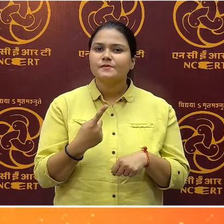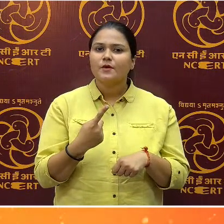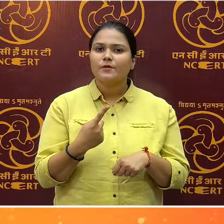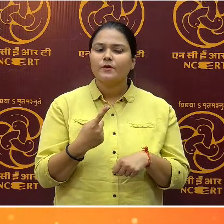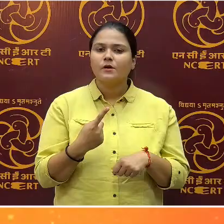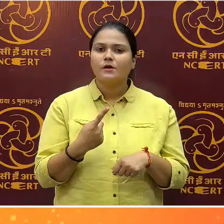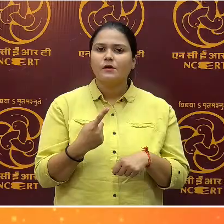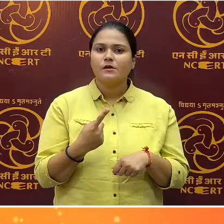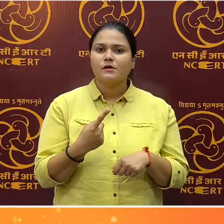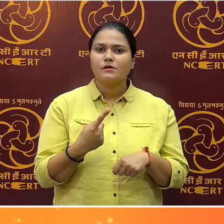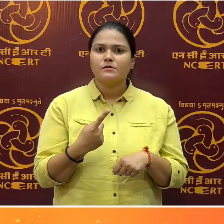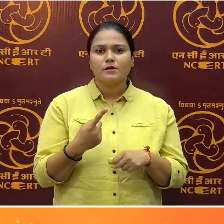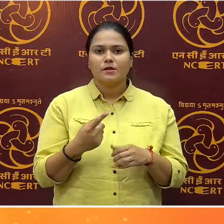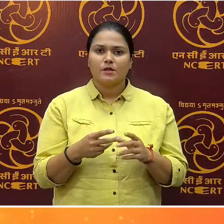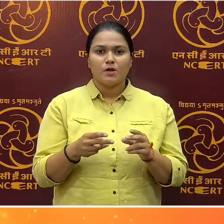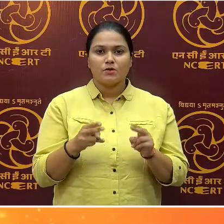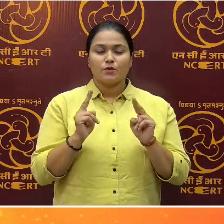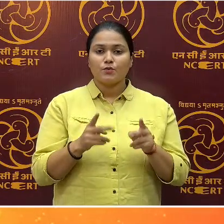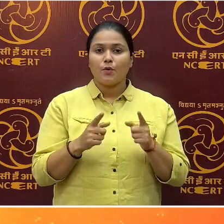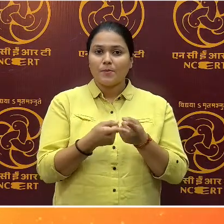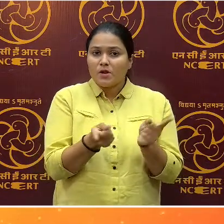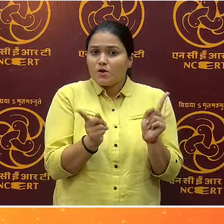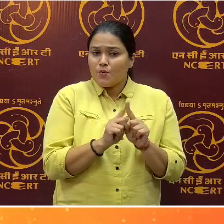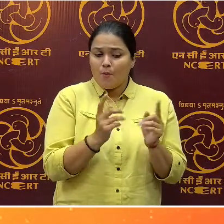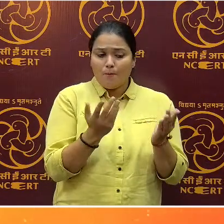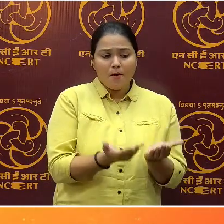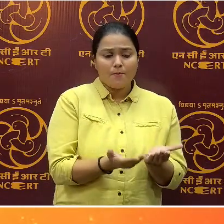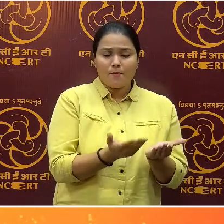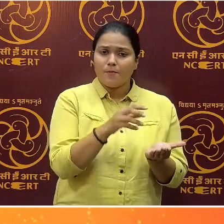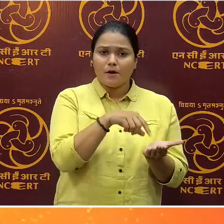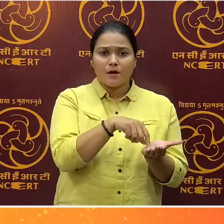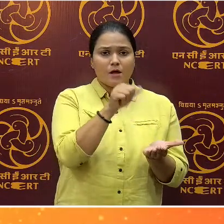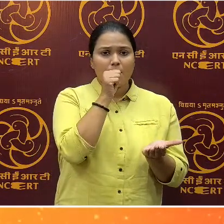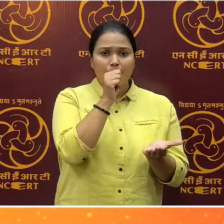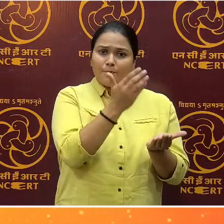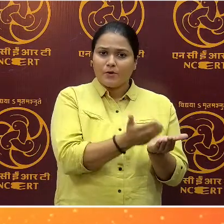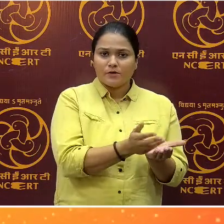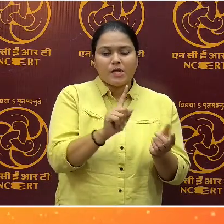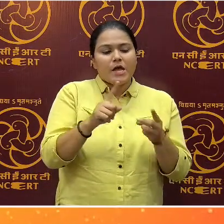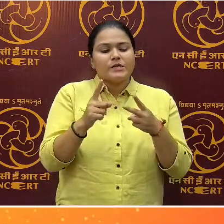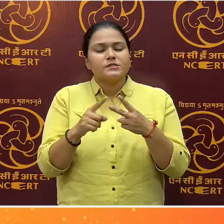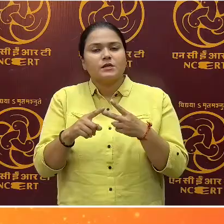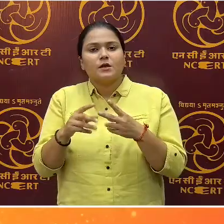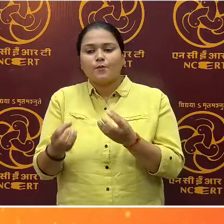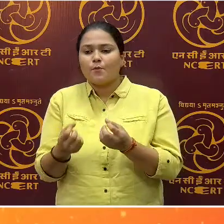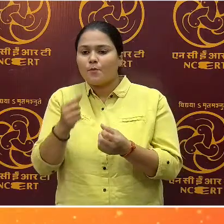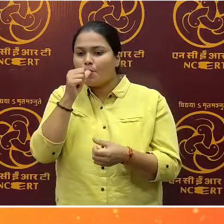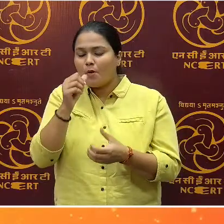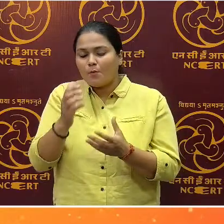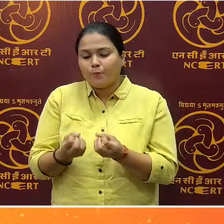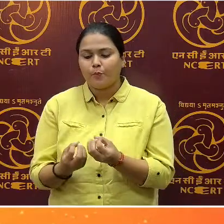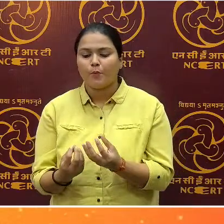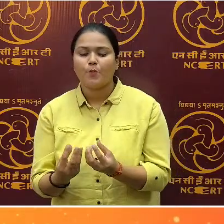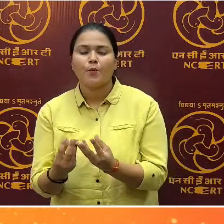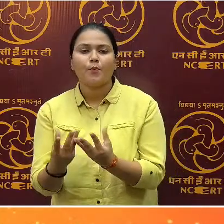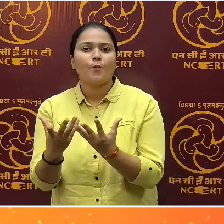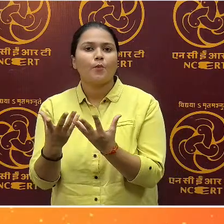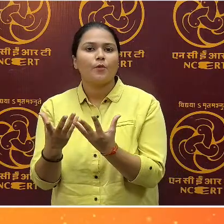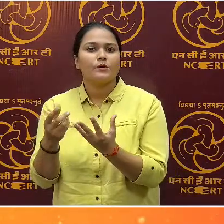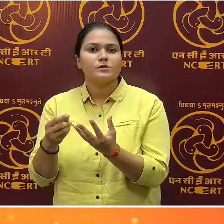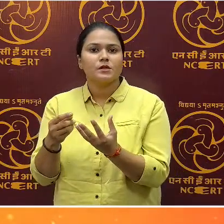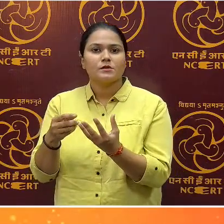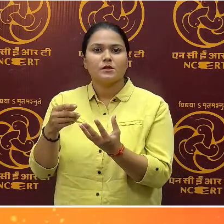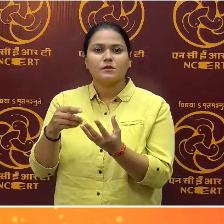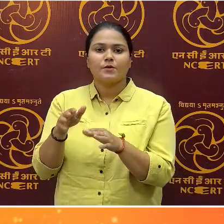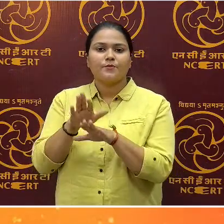fishes at room temperature water, and second condition, you have boiled the water and now you are keeping the fishes in